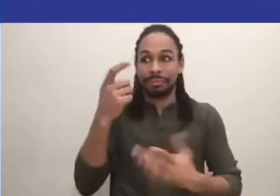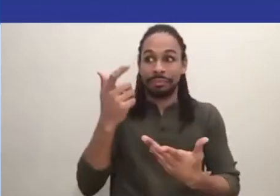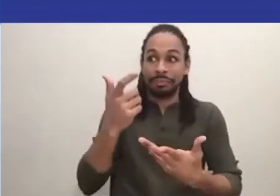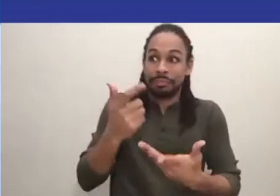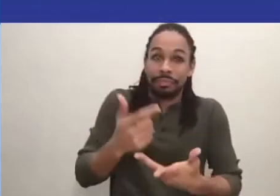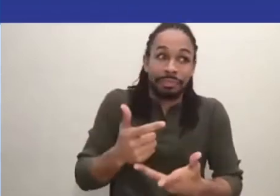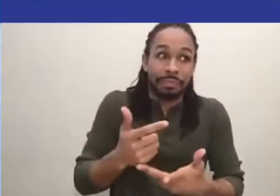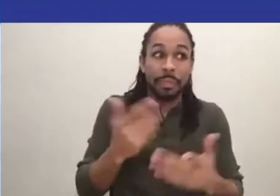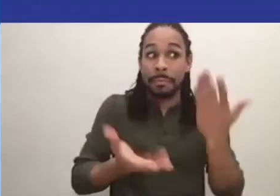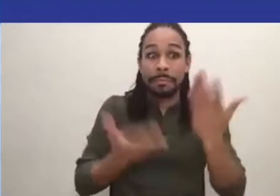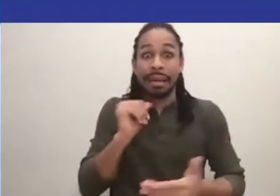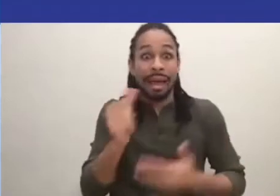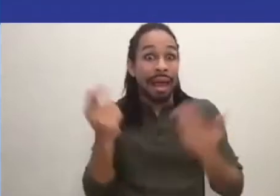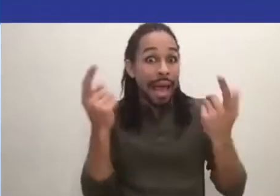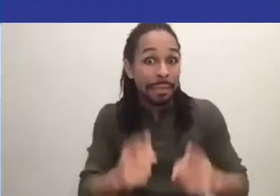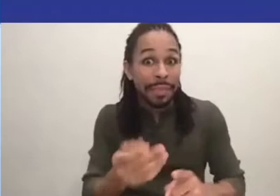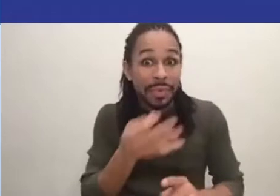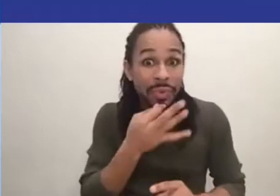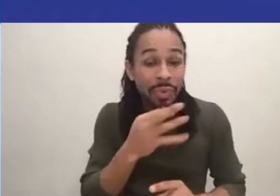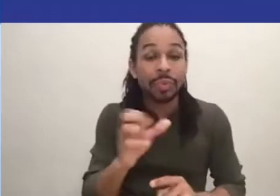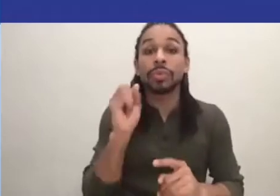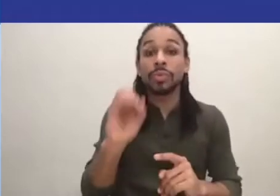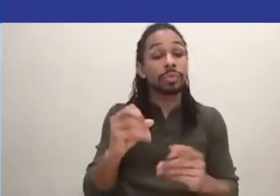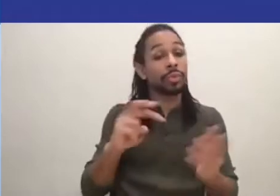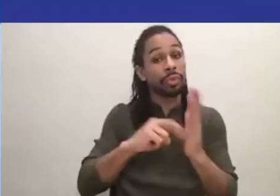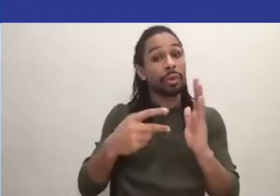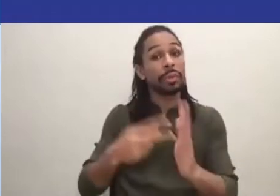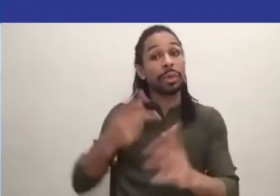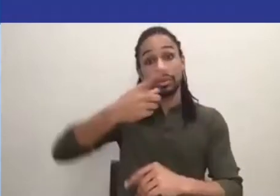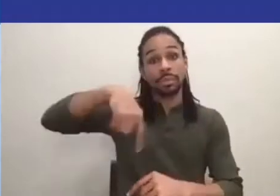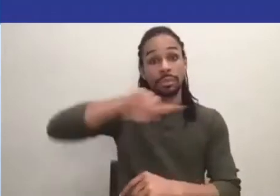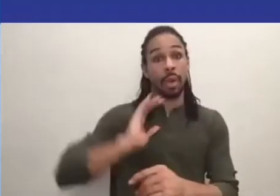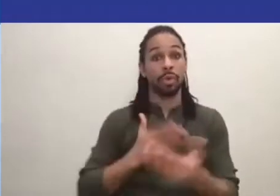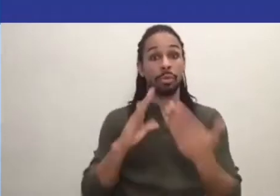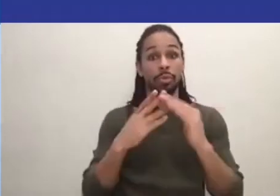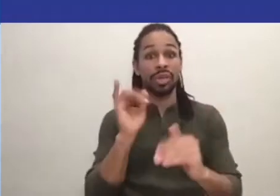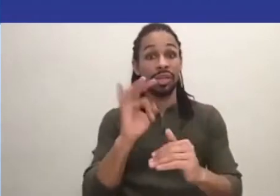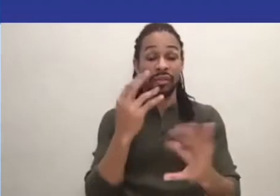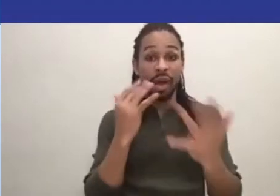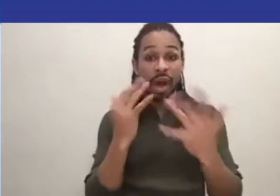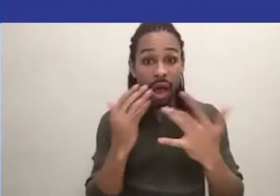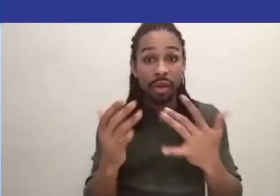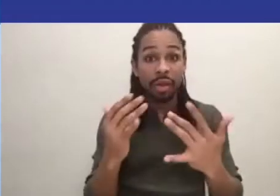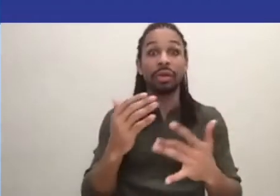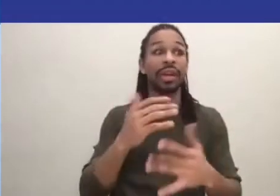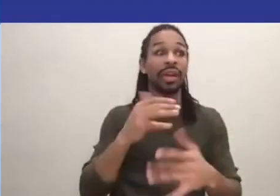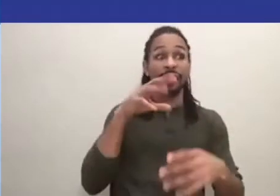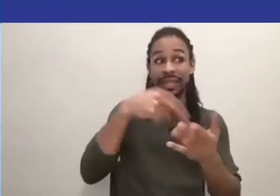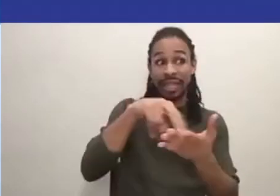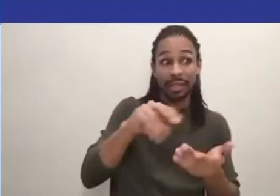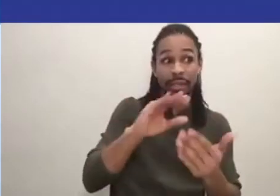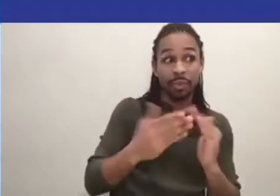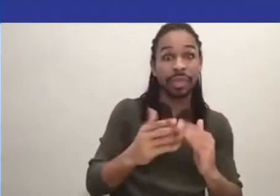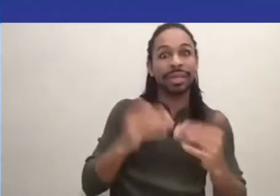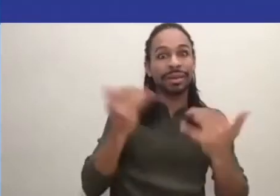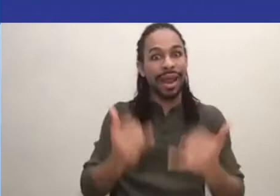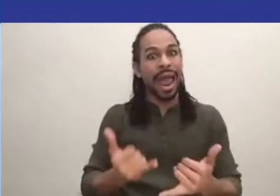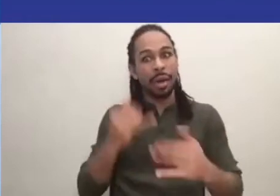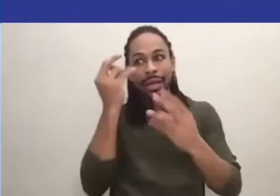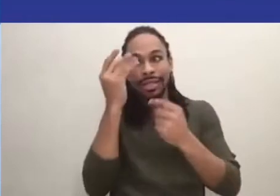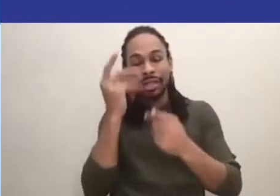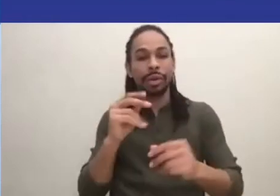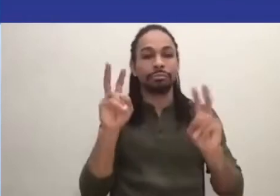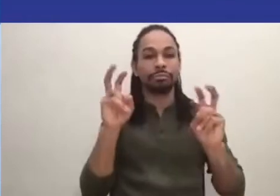color have been solving issues of interaction in what we are now considering alternative space. In this session, we focus on